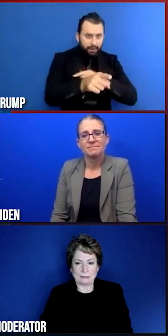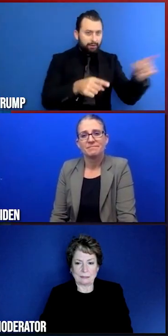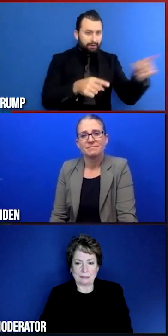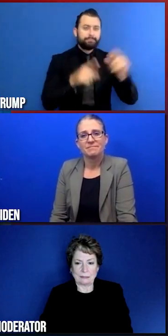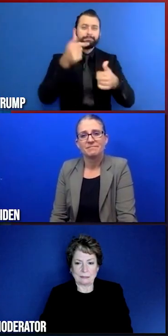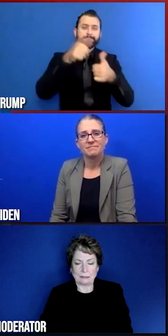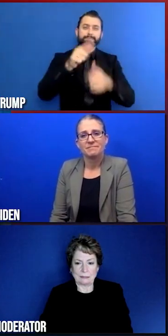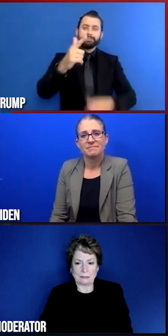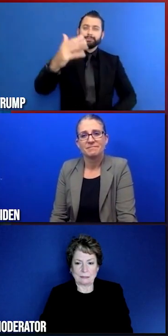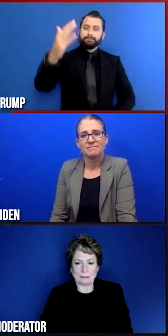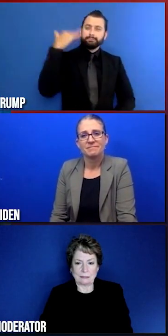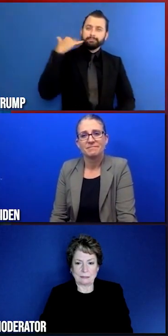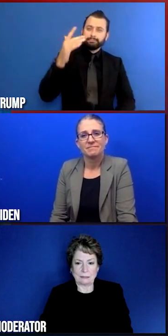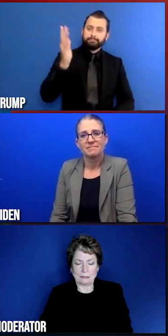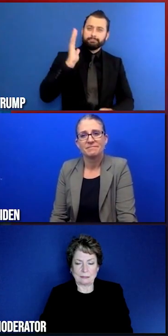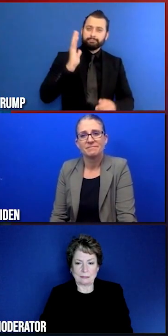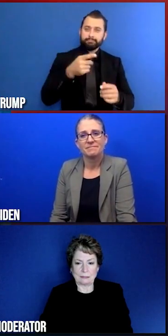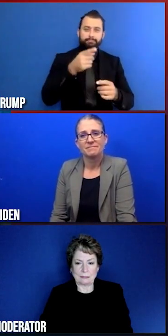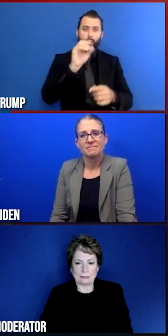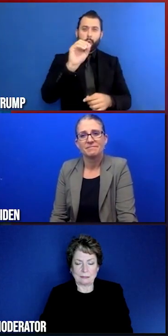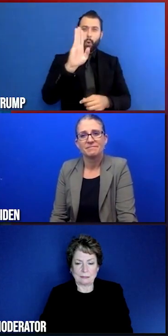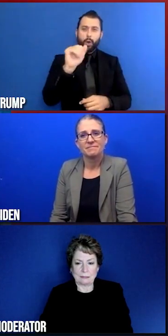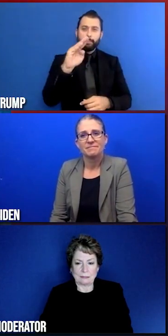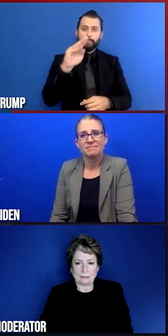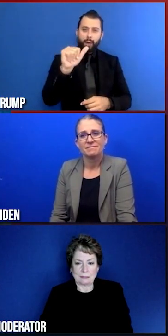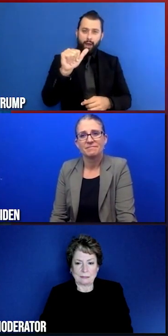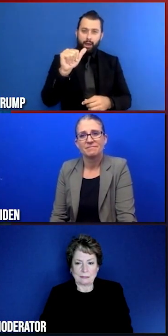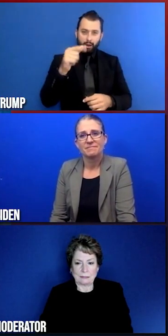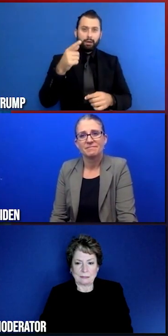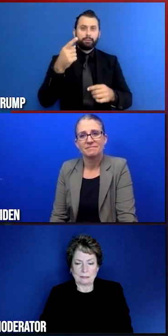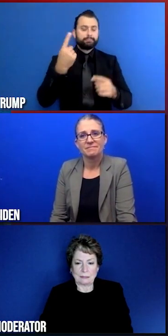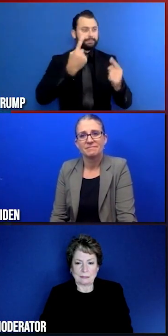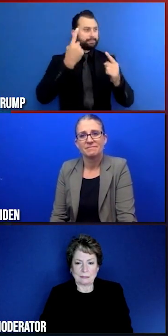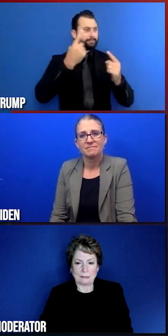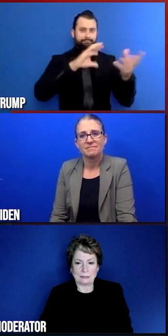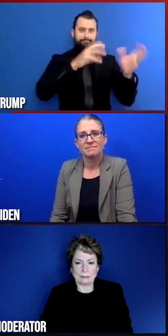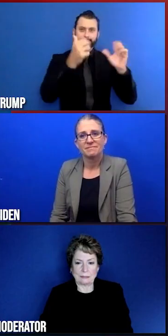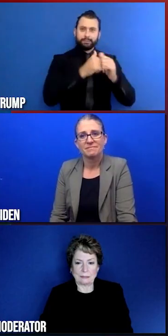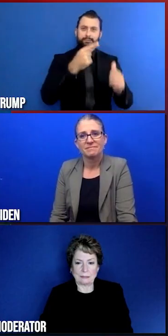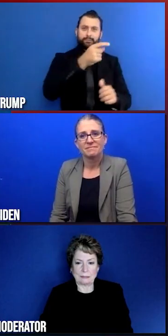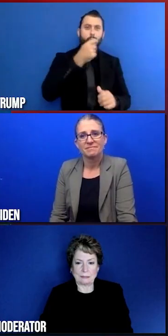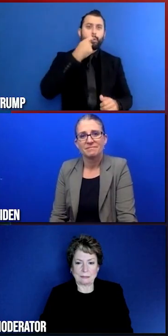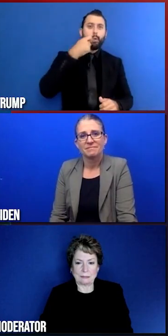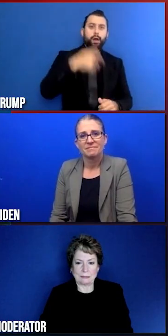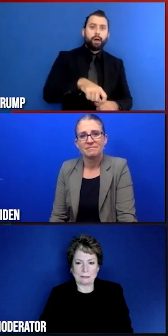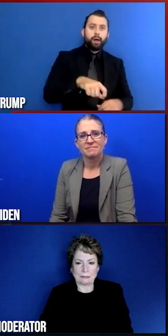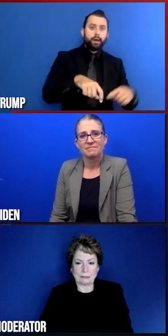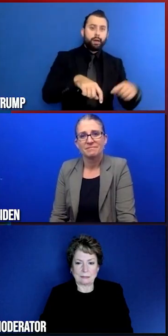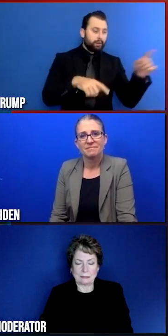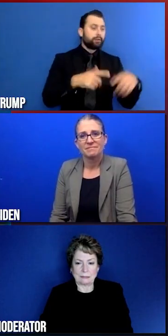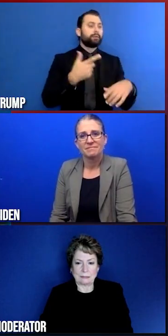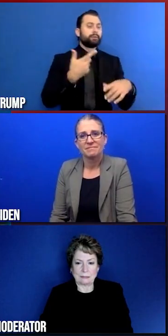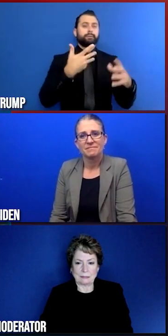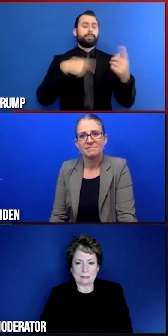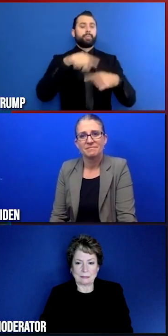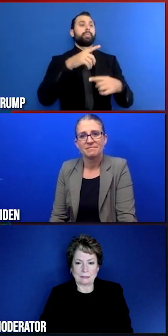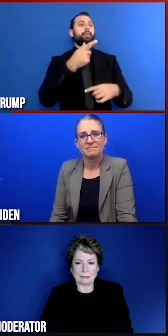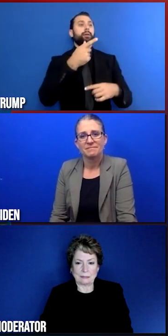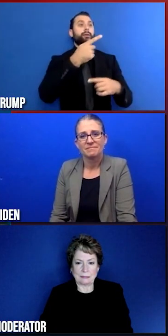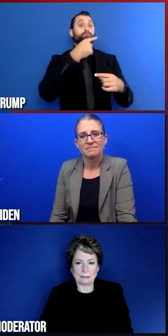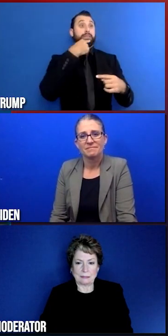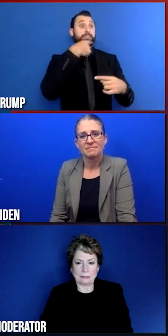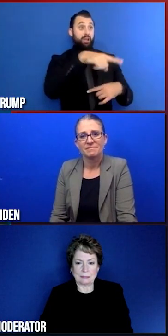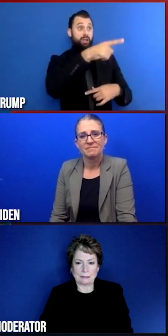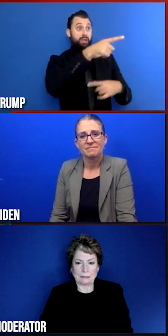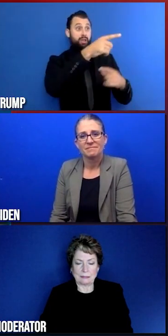big part of what should have been Ukraine. You handed it to them, but you were getting a lot of money from Russia. They were paying you a lot of money,